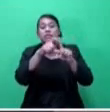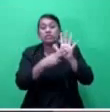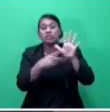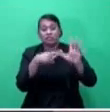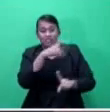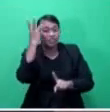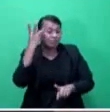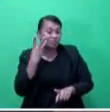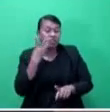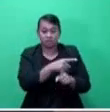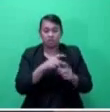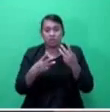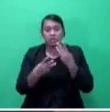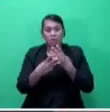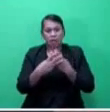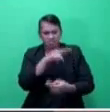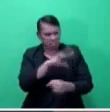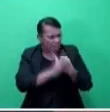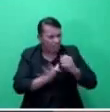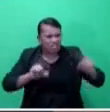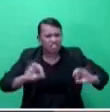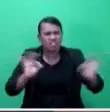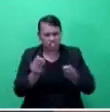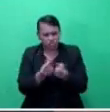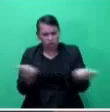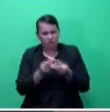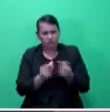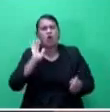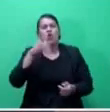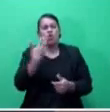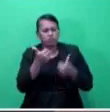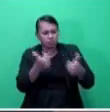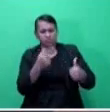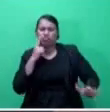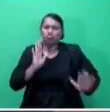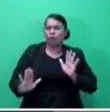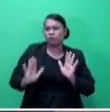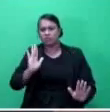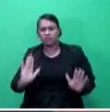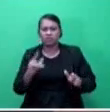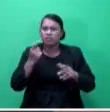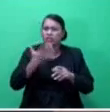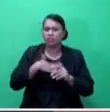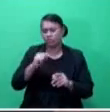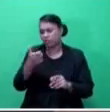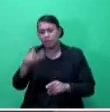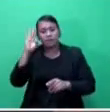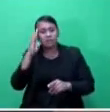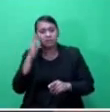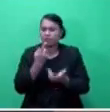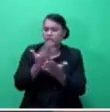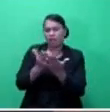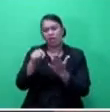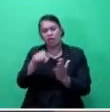sadly the opposition never has seen solutions. The only thing they are good at is performing drama to get Facebook likes. Honorable Tambue, without